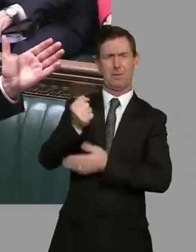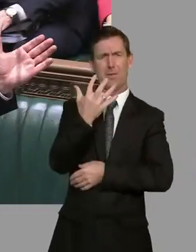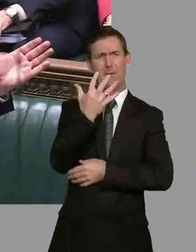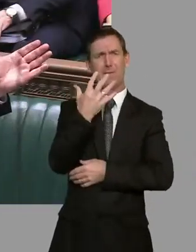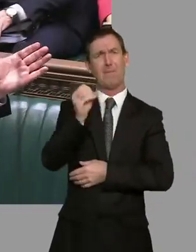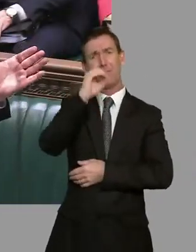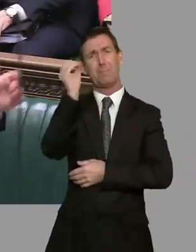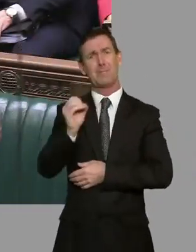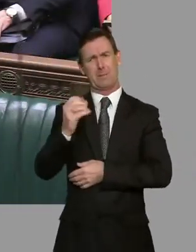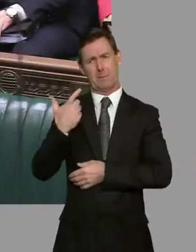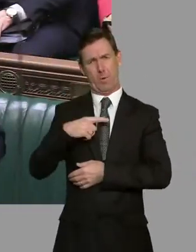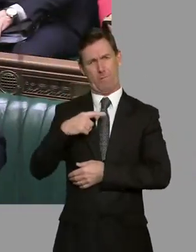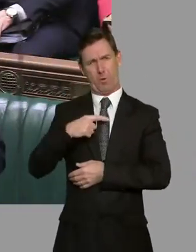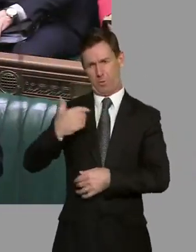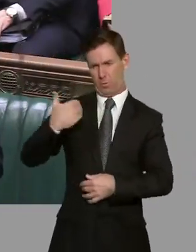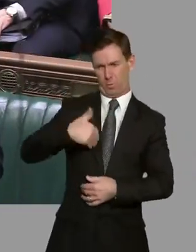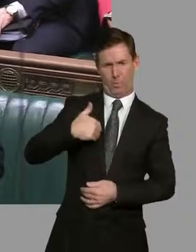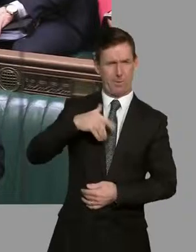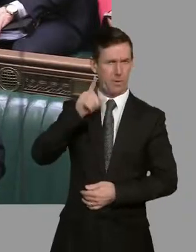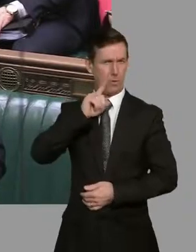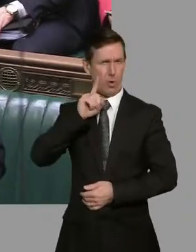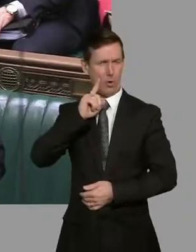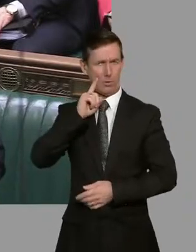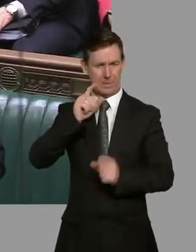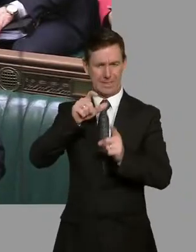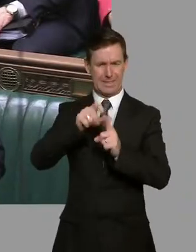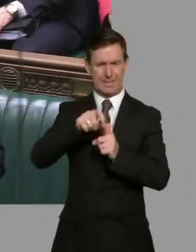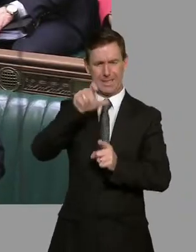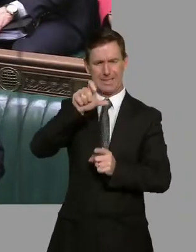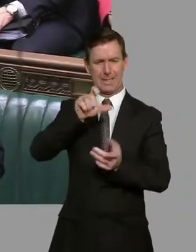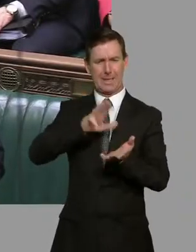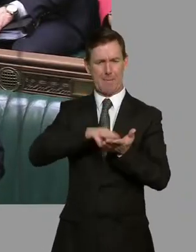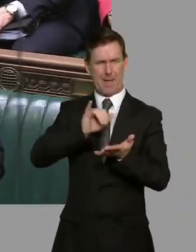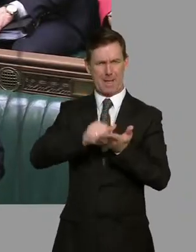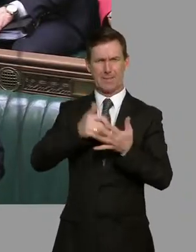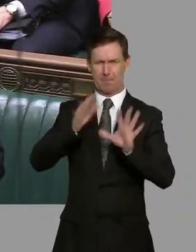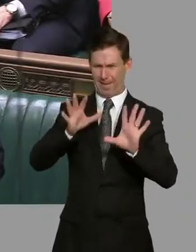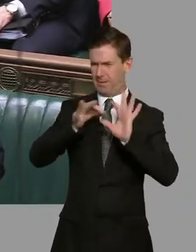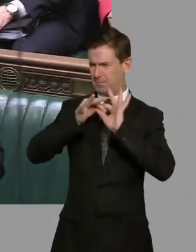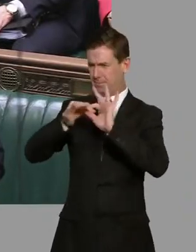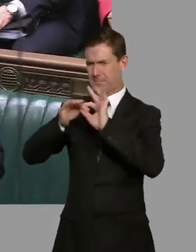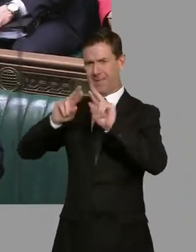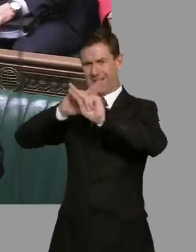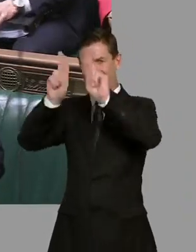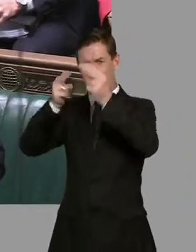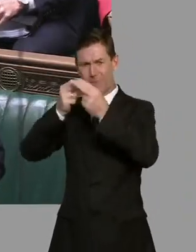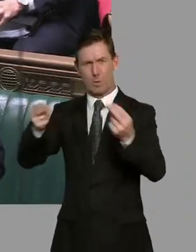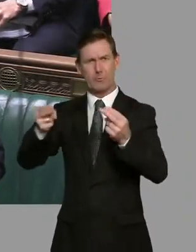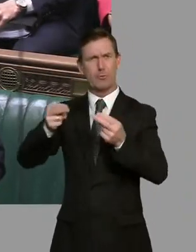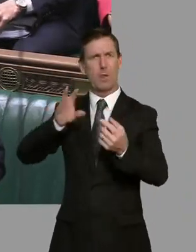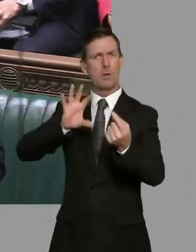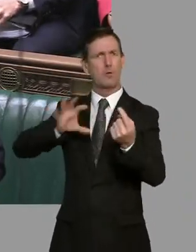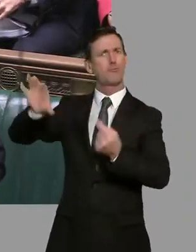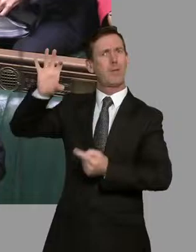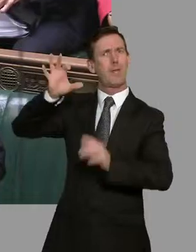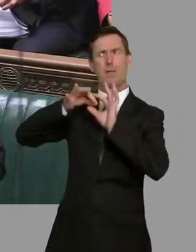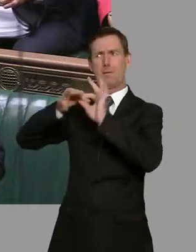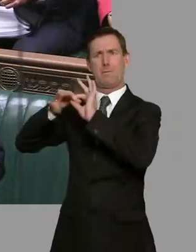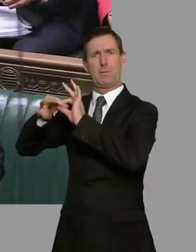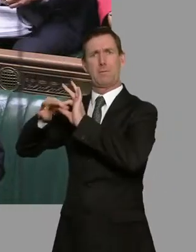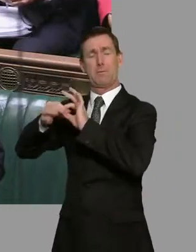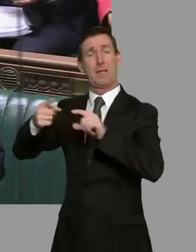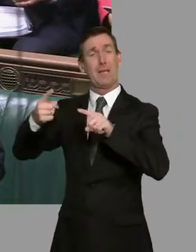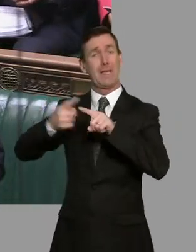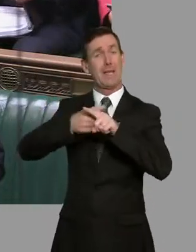with the international counterparts on this issue. I welcome the England and Wales Cricket Board making strong representations to